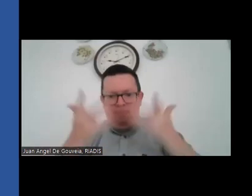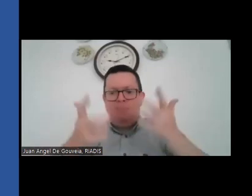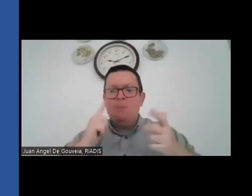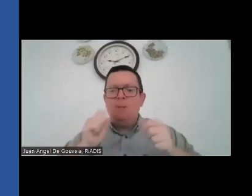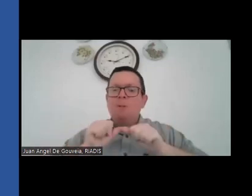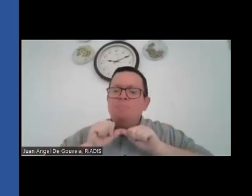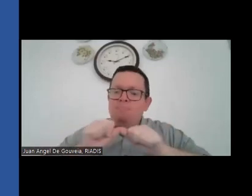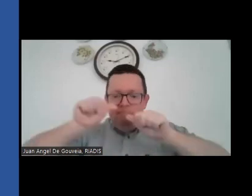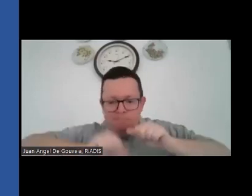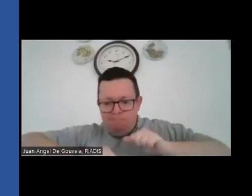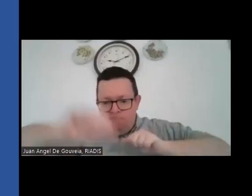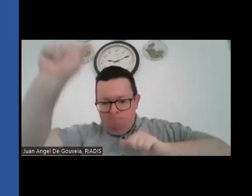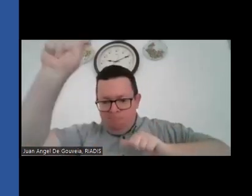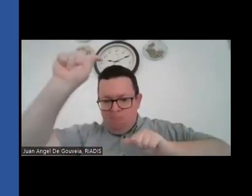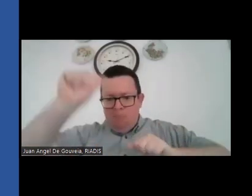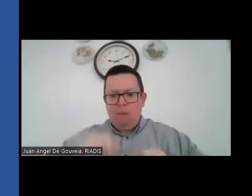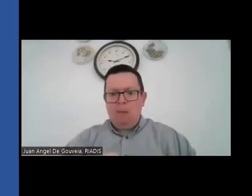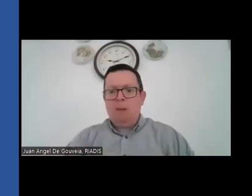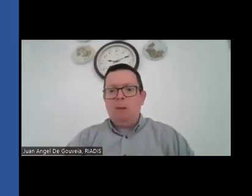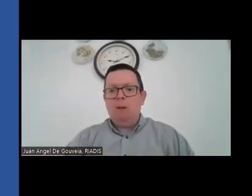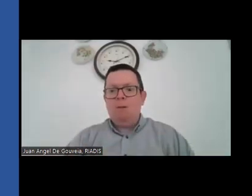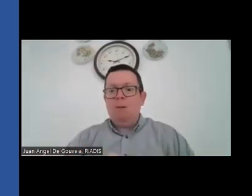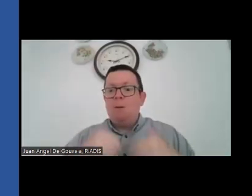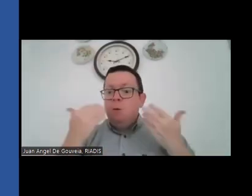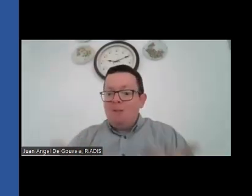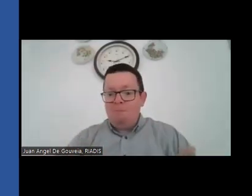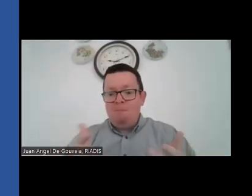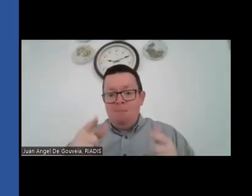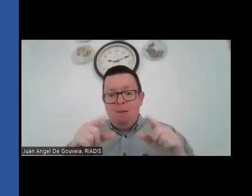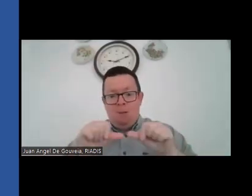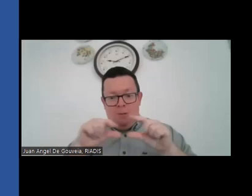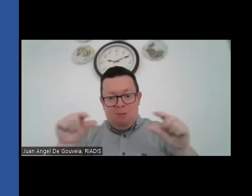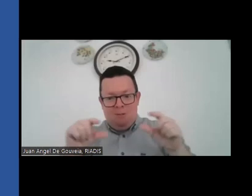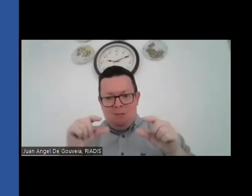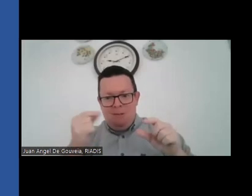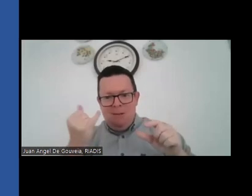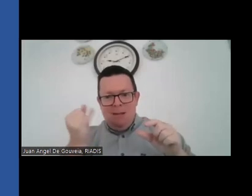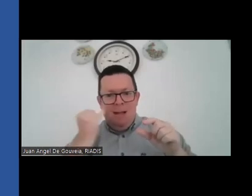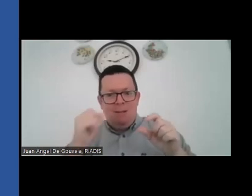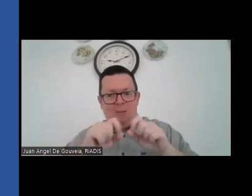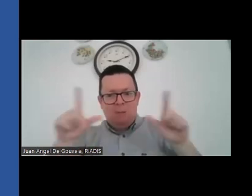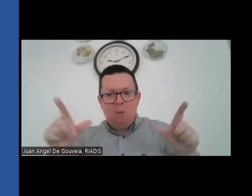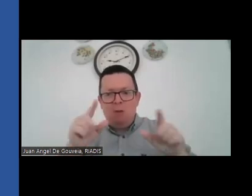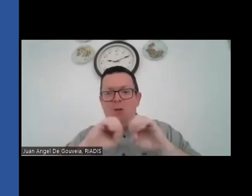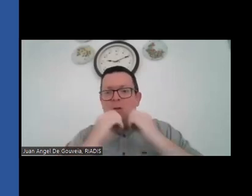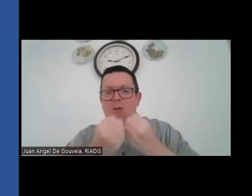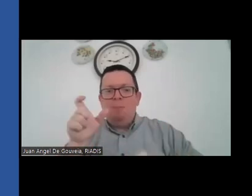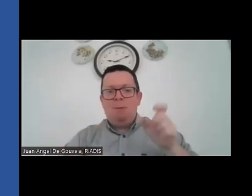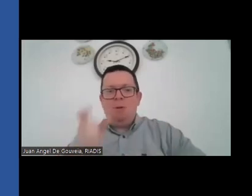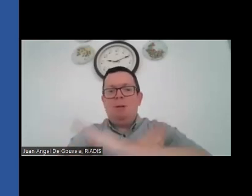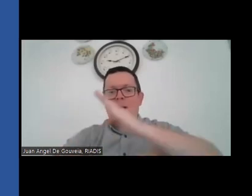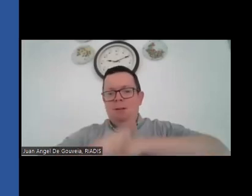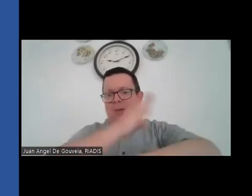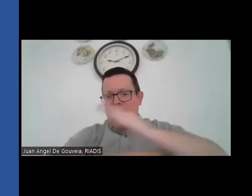The third, it allows linking the work carried out by organizations of persons with disabilities in the construction